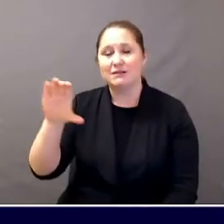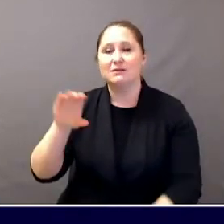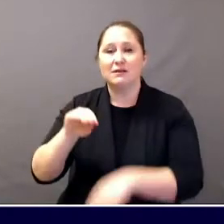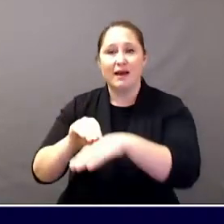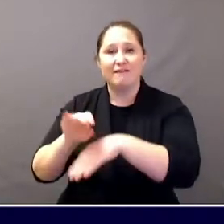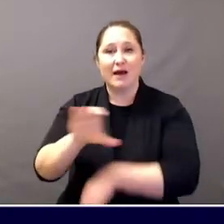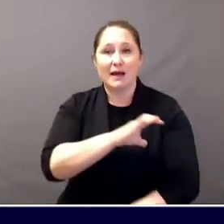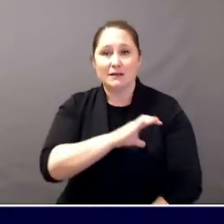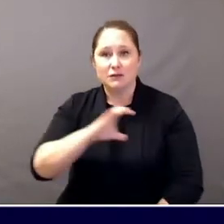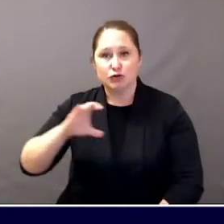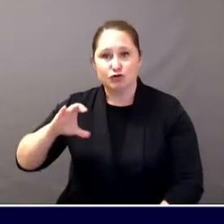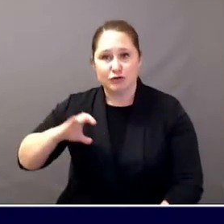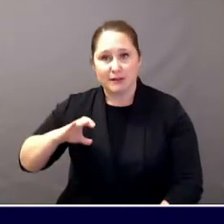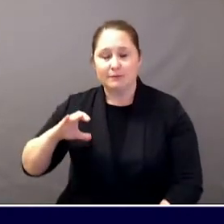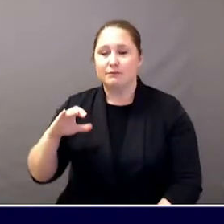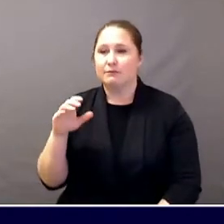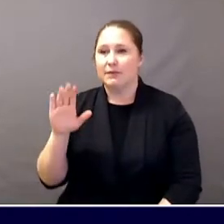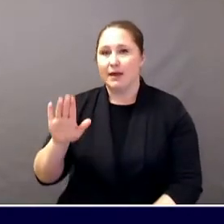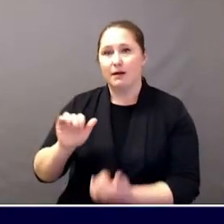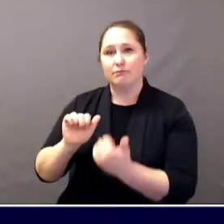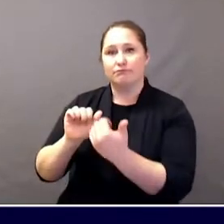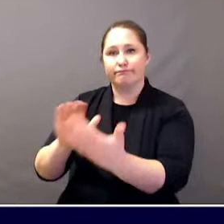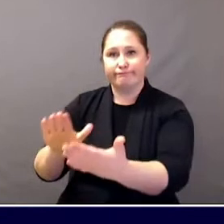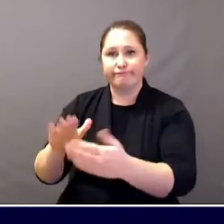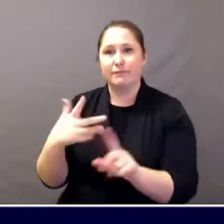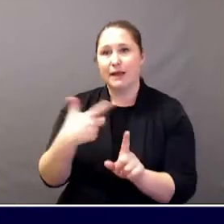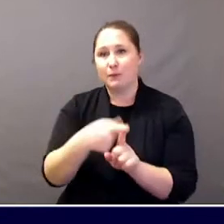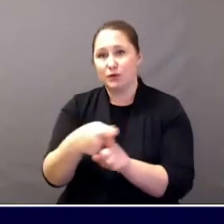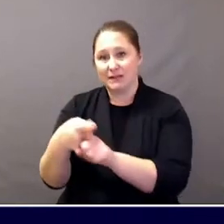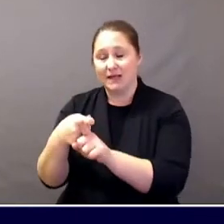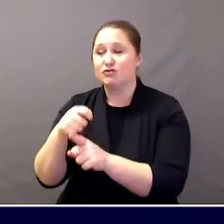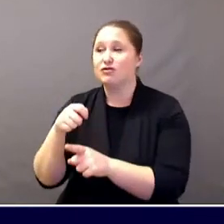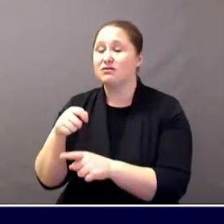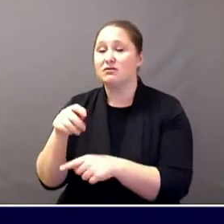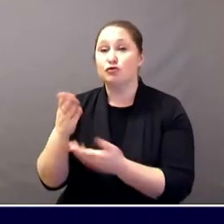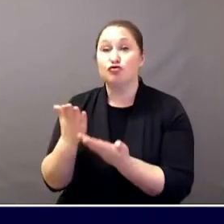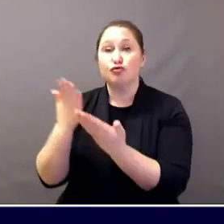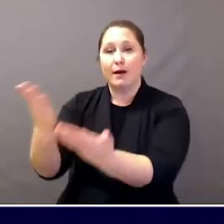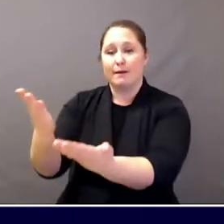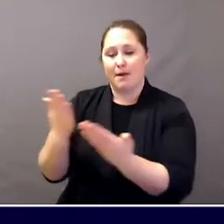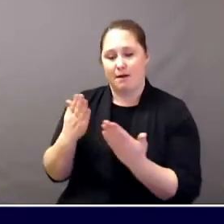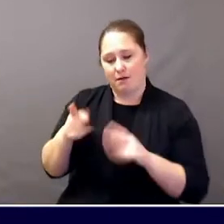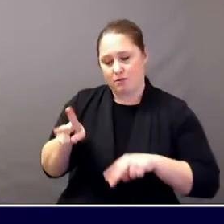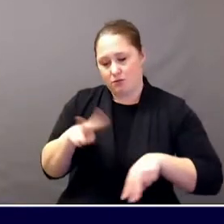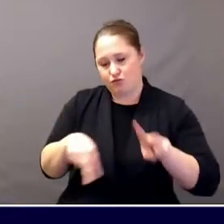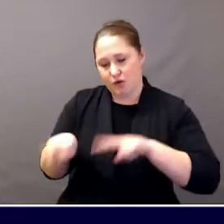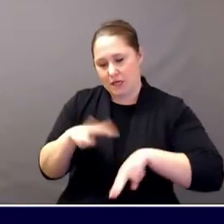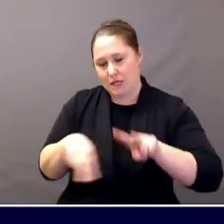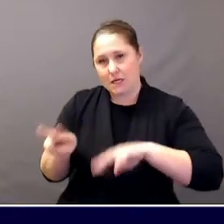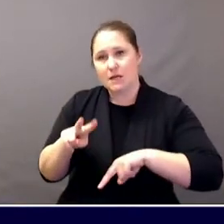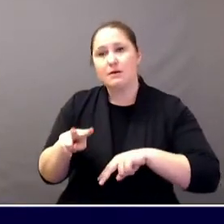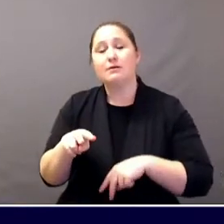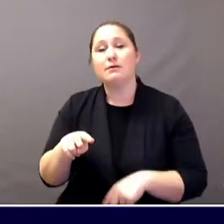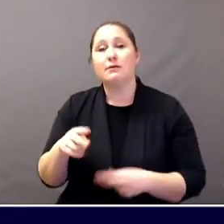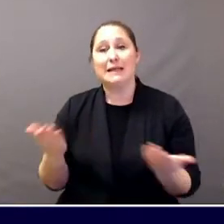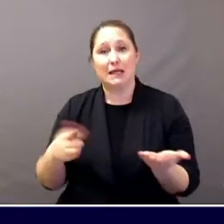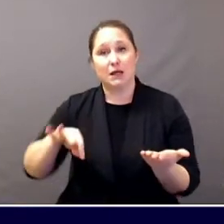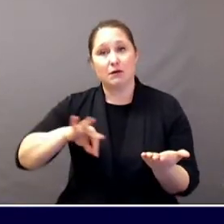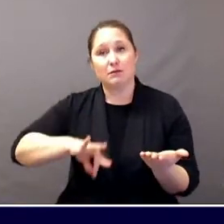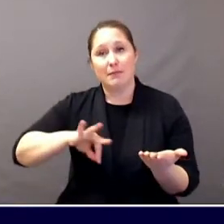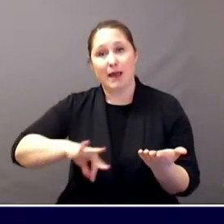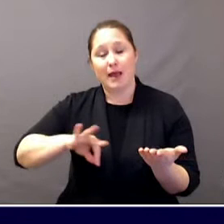on Immunization Practices, ACIP, and I've been discussing those recommendations with public health officials across the state